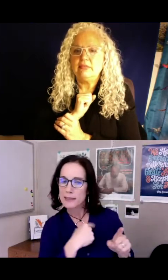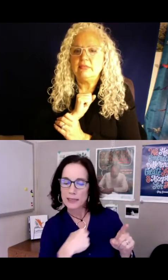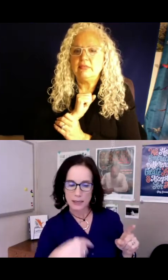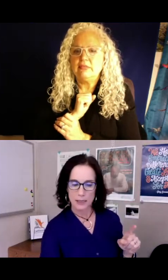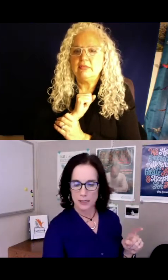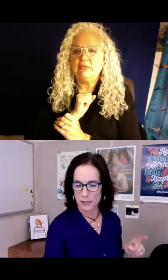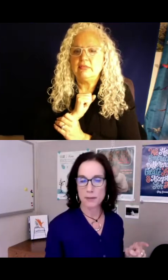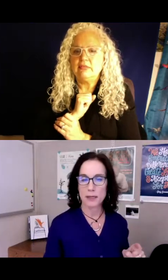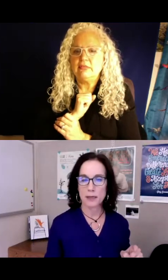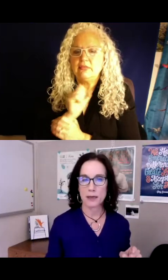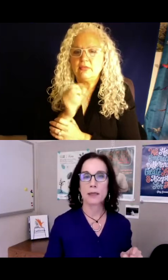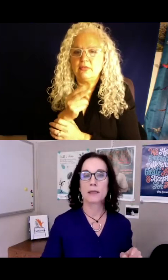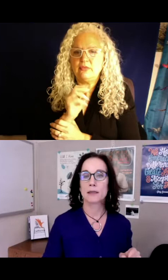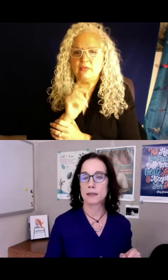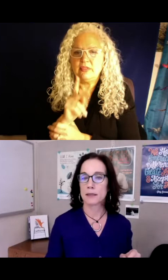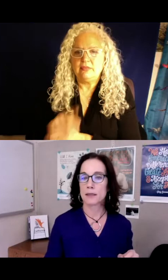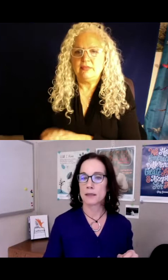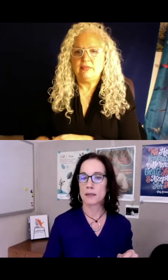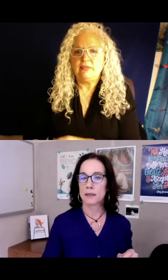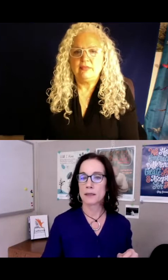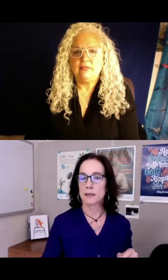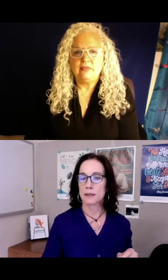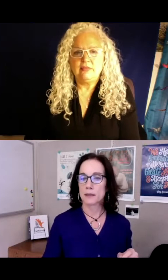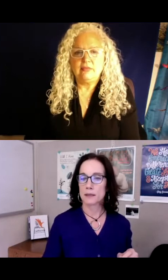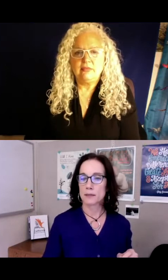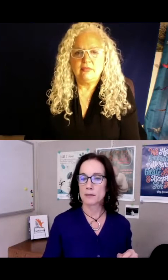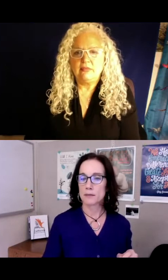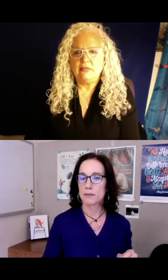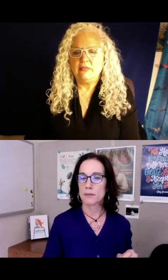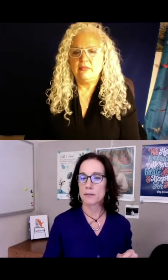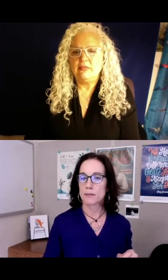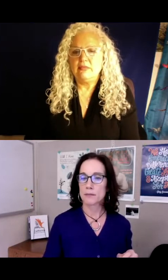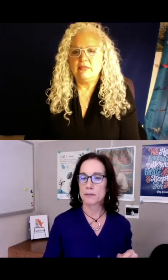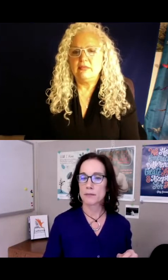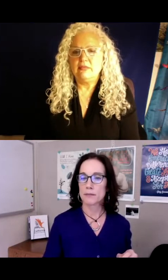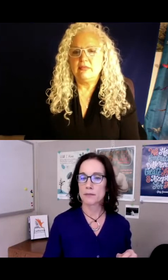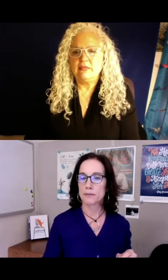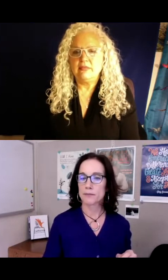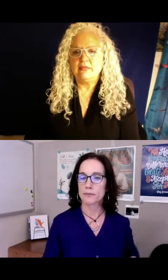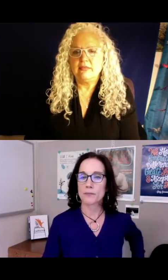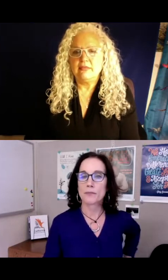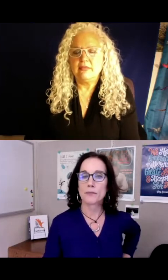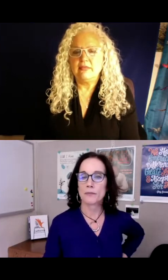like some people are not able to see us. So we're going to try to resolve that.